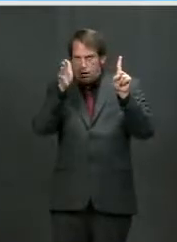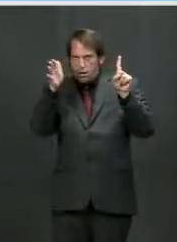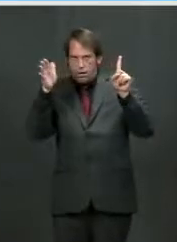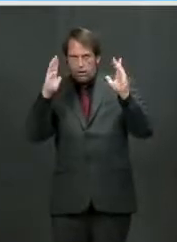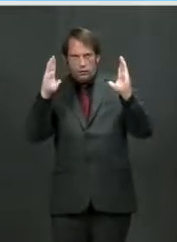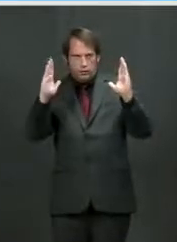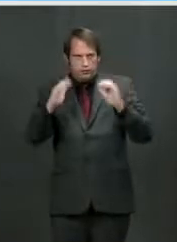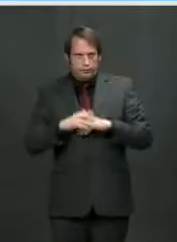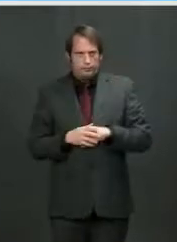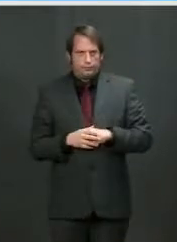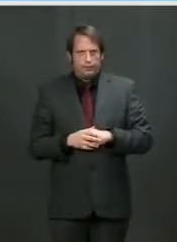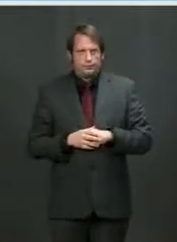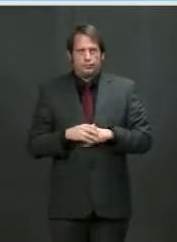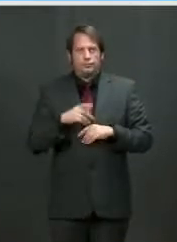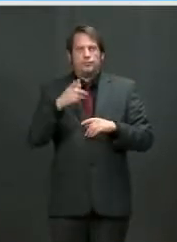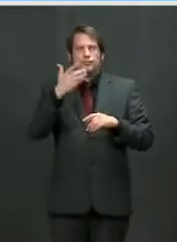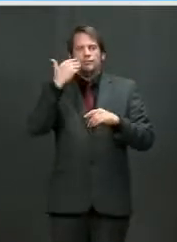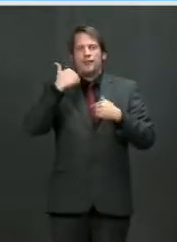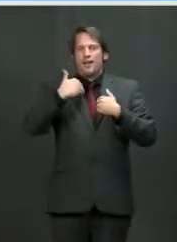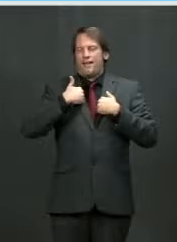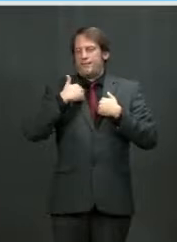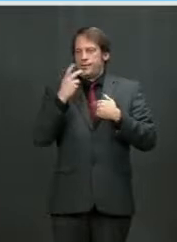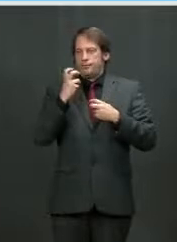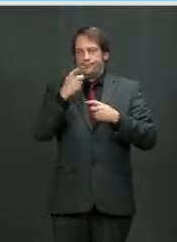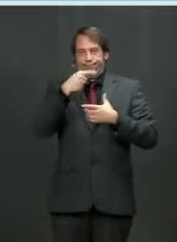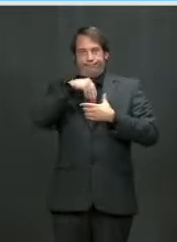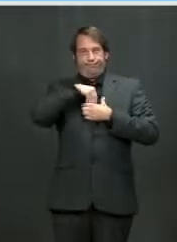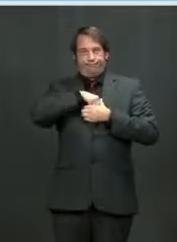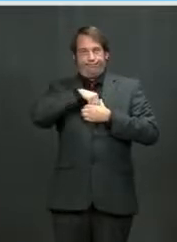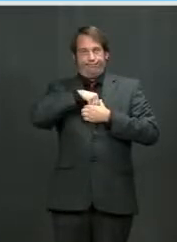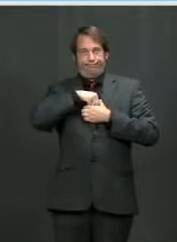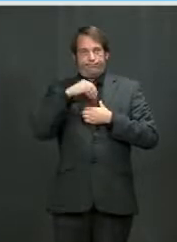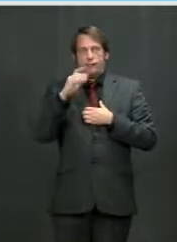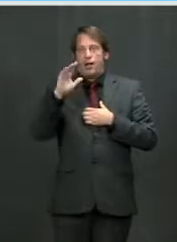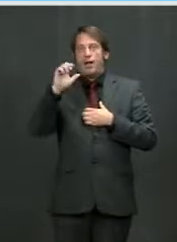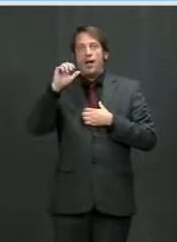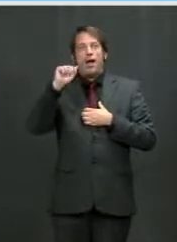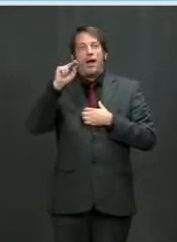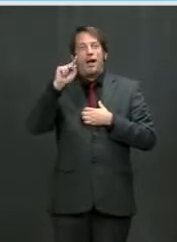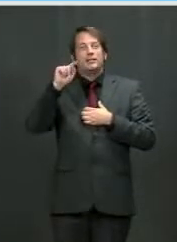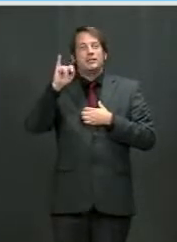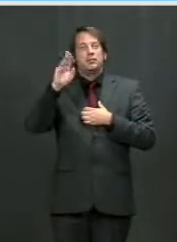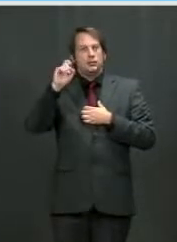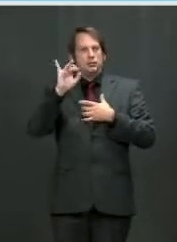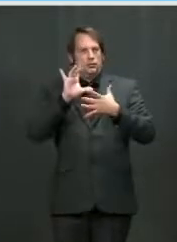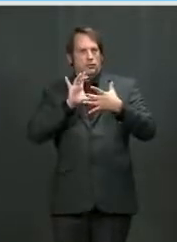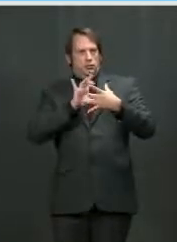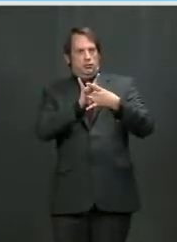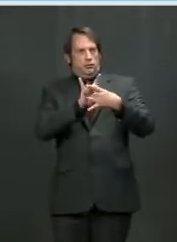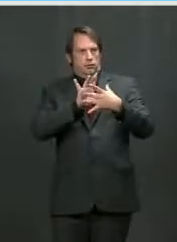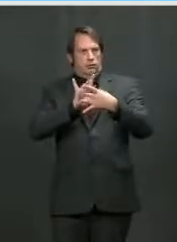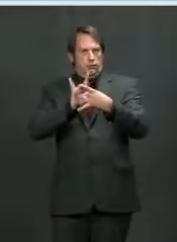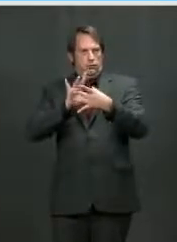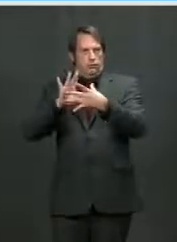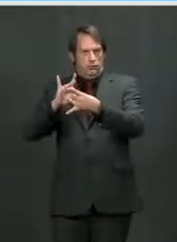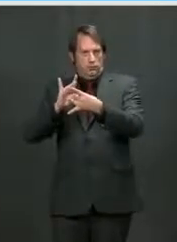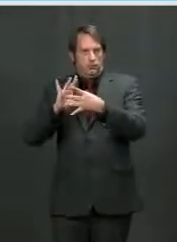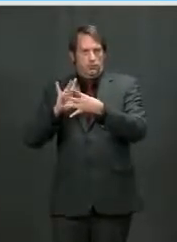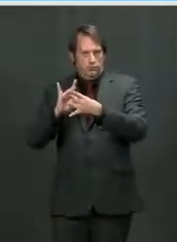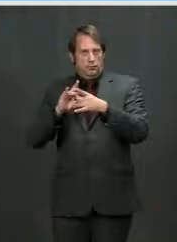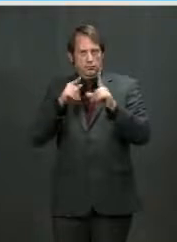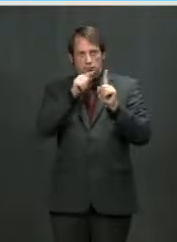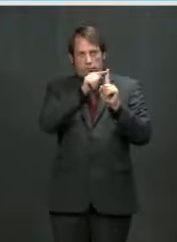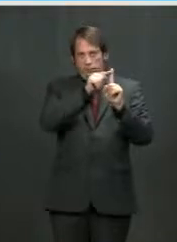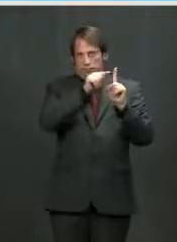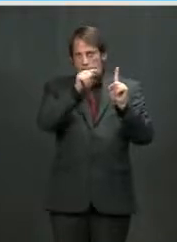antibodies, all age groups from 18 to beyond 71 years of age, peaked up. On the bottom of the slide, you'll see the